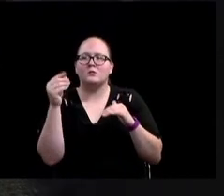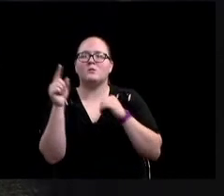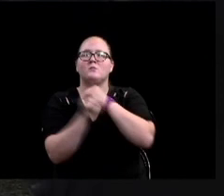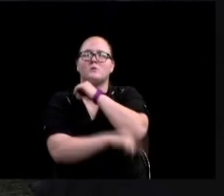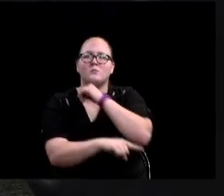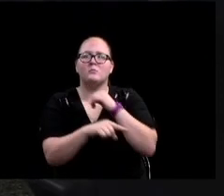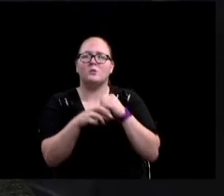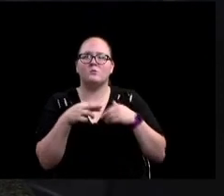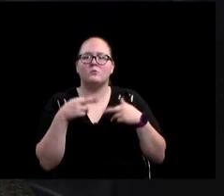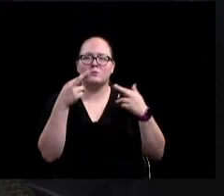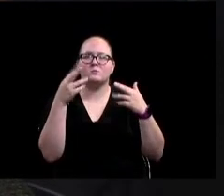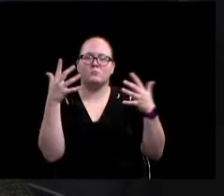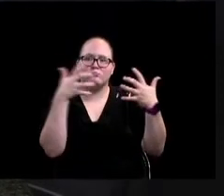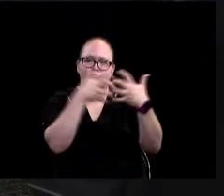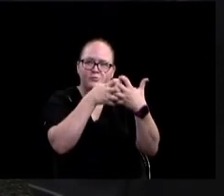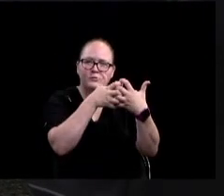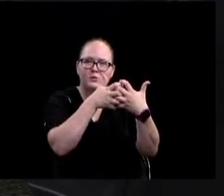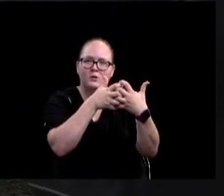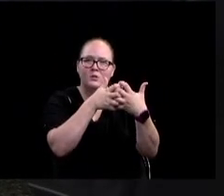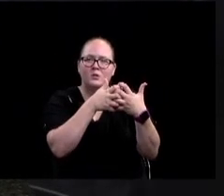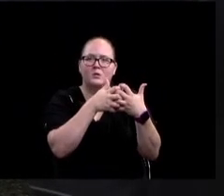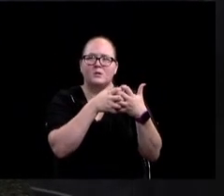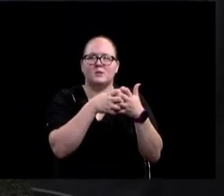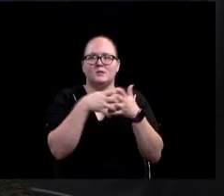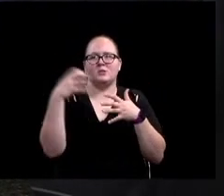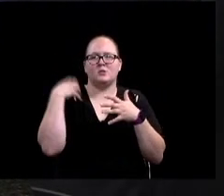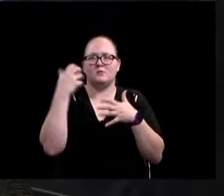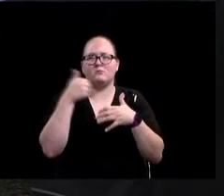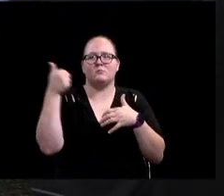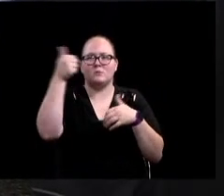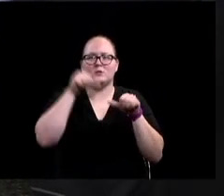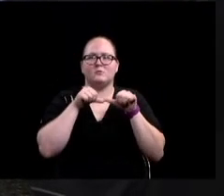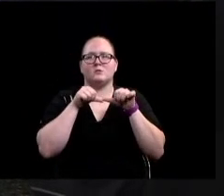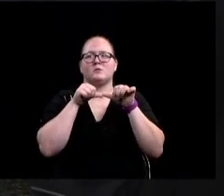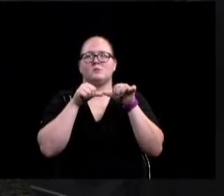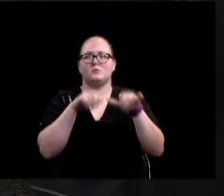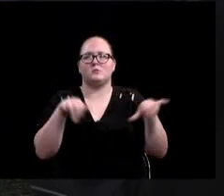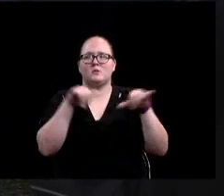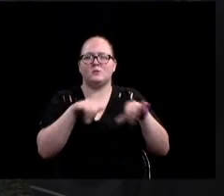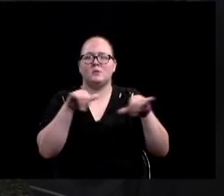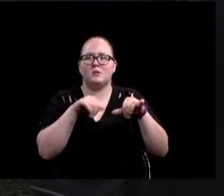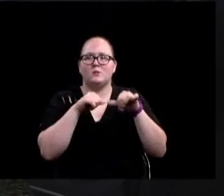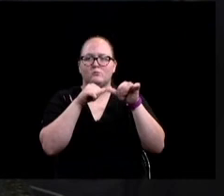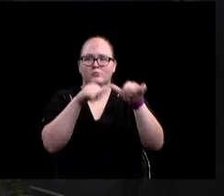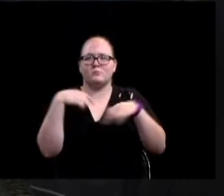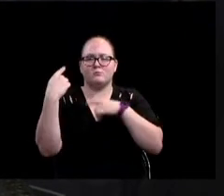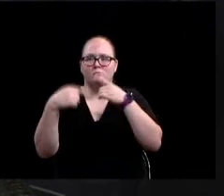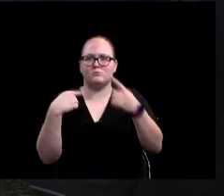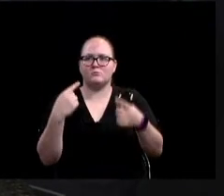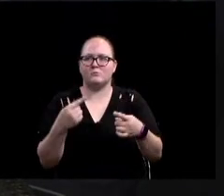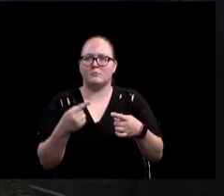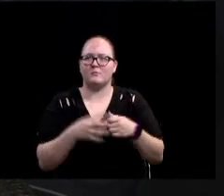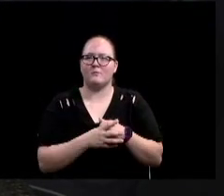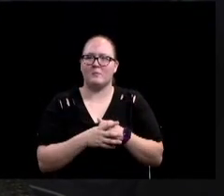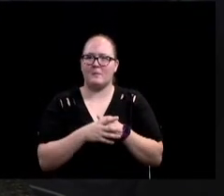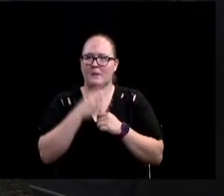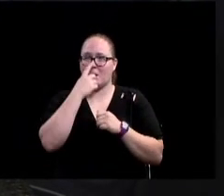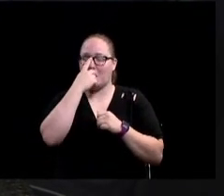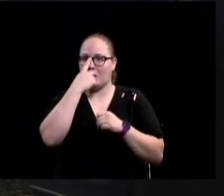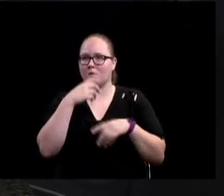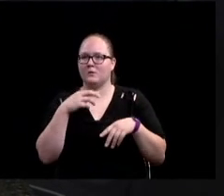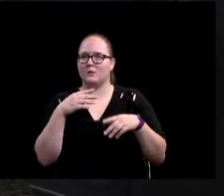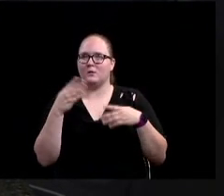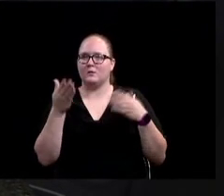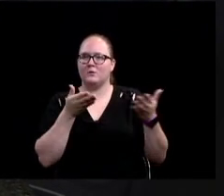consistent? That's one of the challenges in civil services, that they want the chief to be consistent across the board.